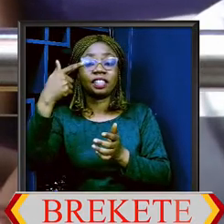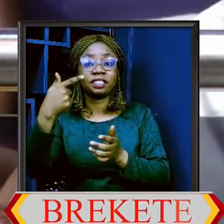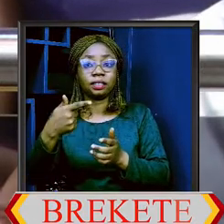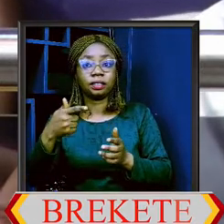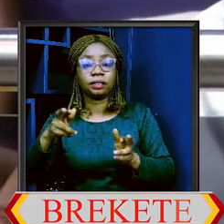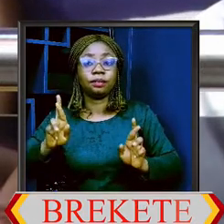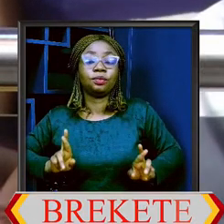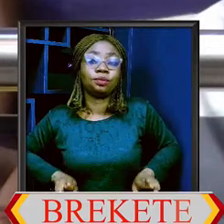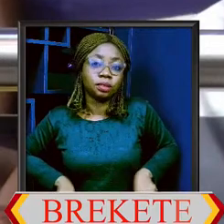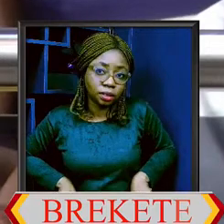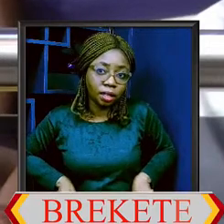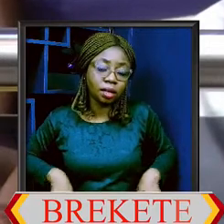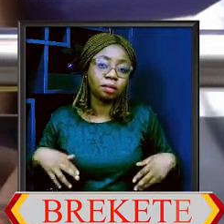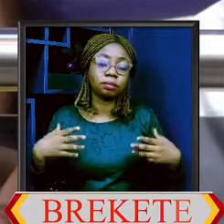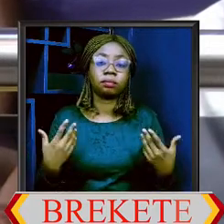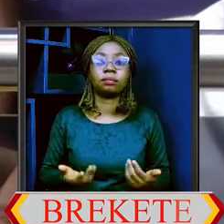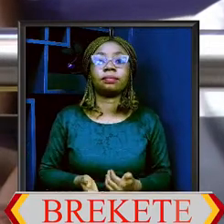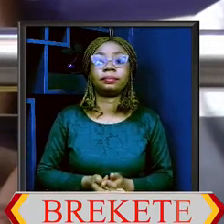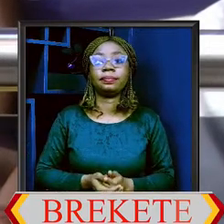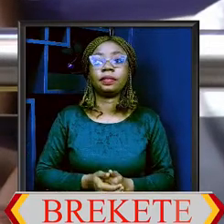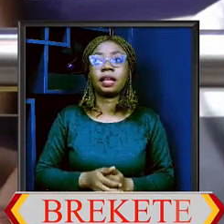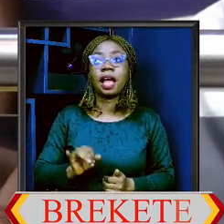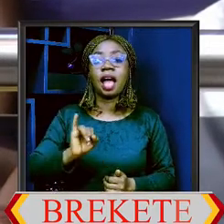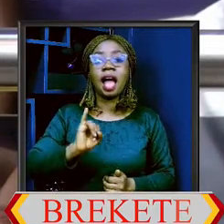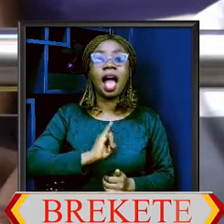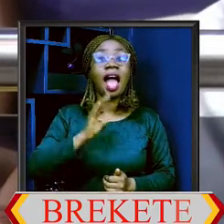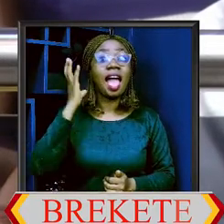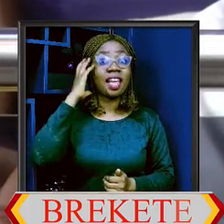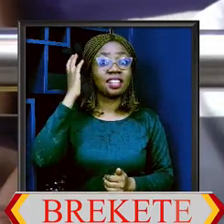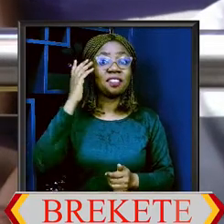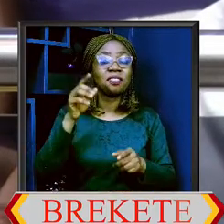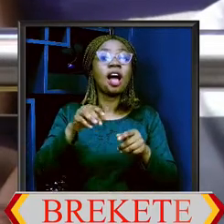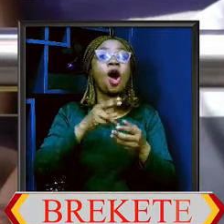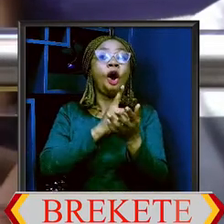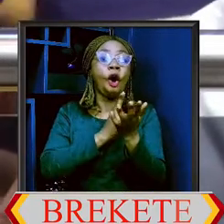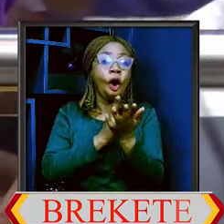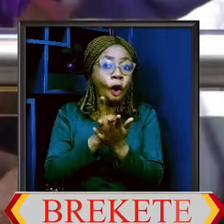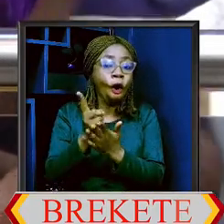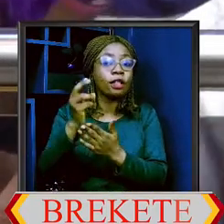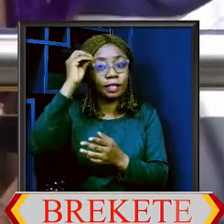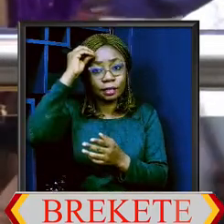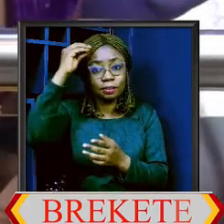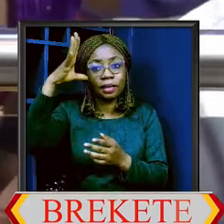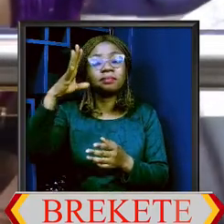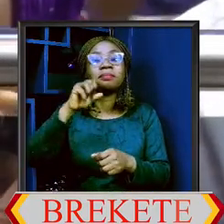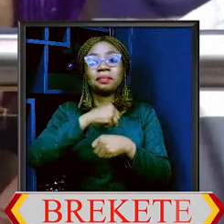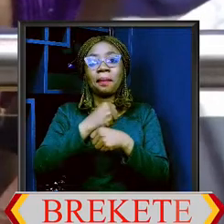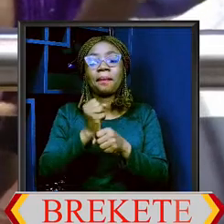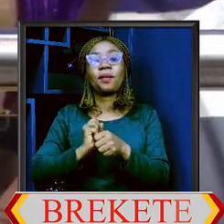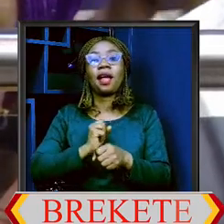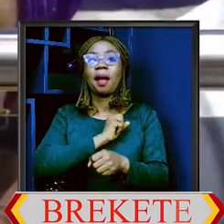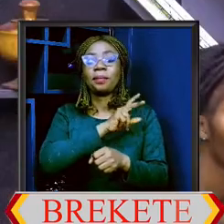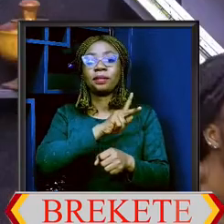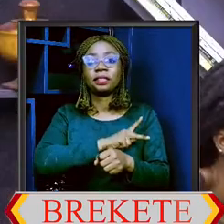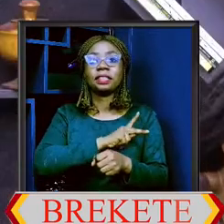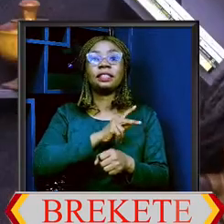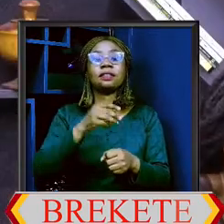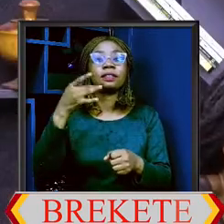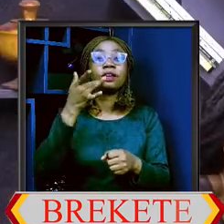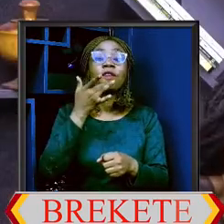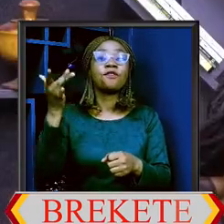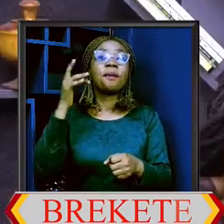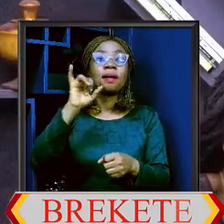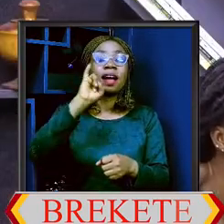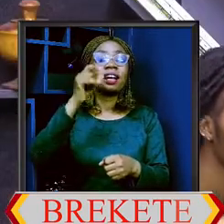ringing half ringing retired I he hasn't an honest man very honest let's appreciate H ring retired former